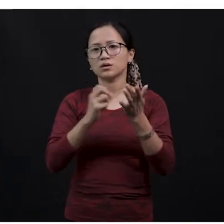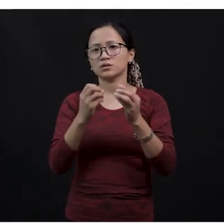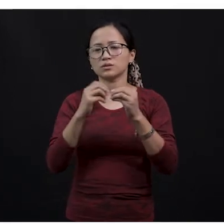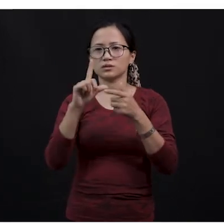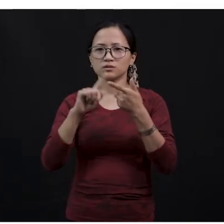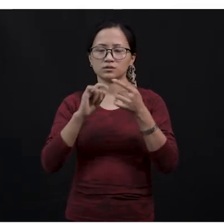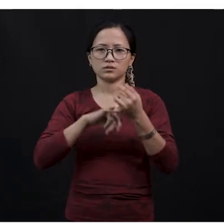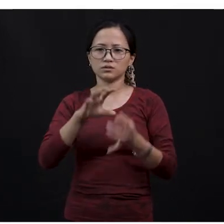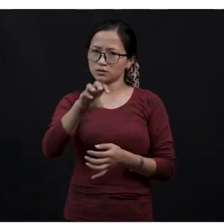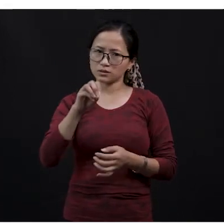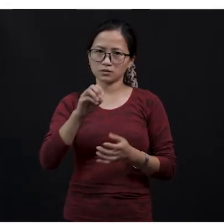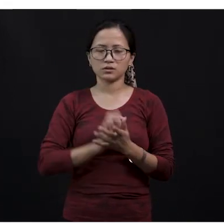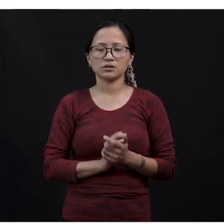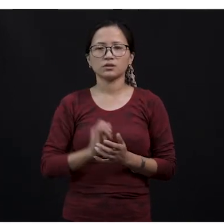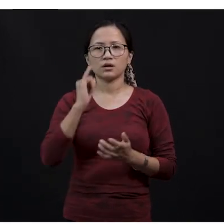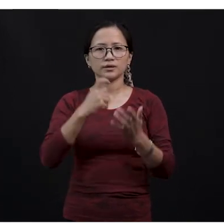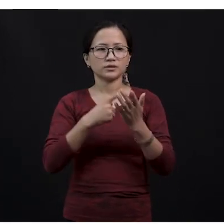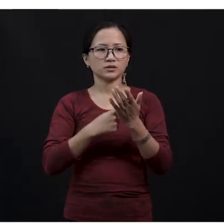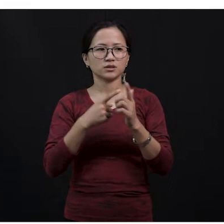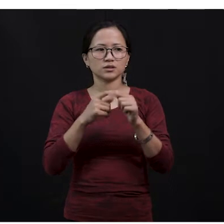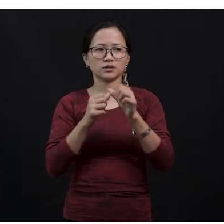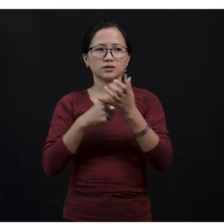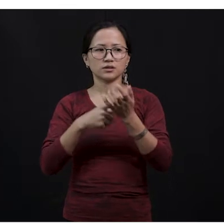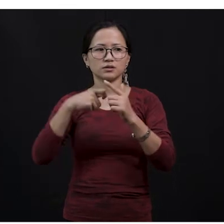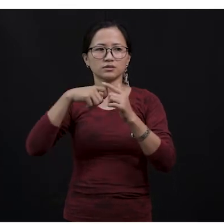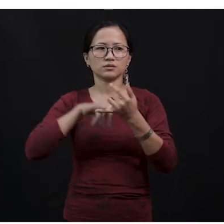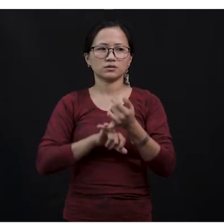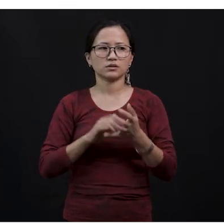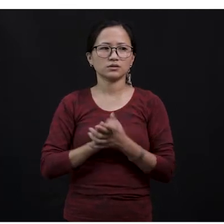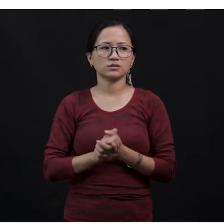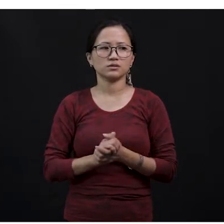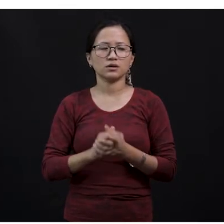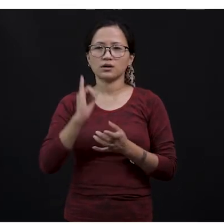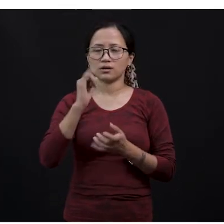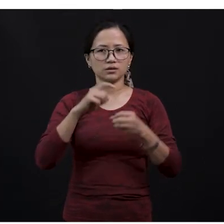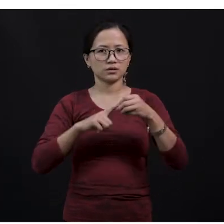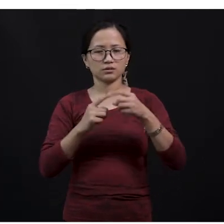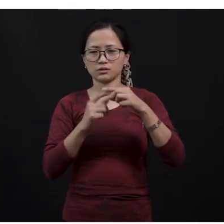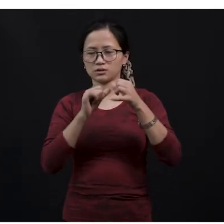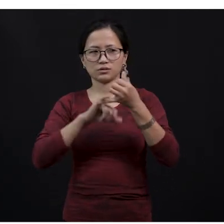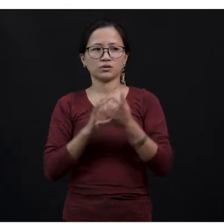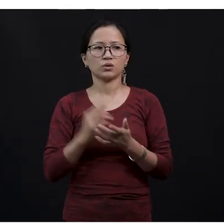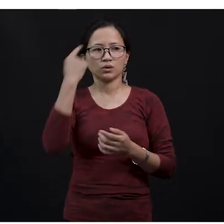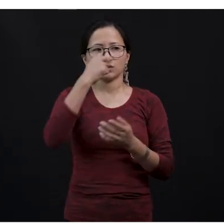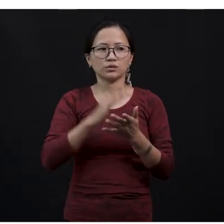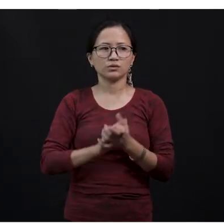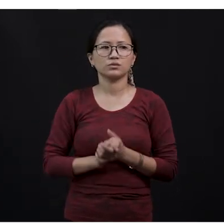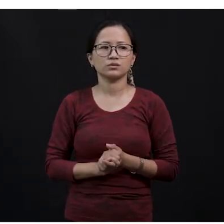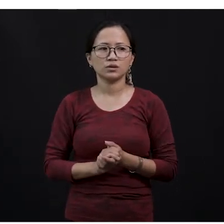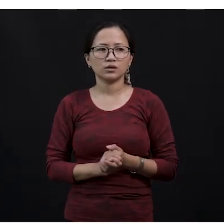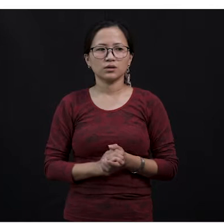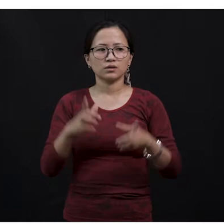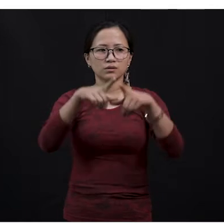were getting from the Iktaq. So Iktaq is the military commander who governs the territory,